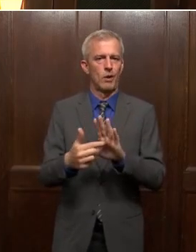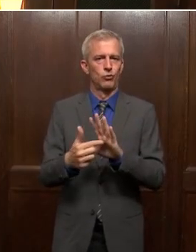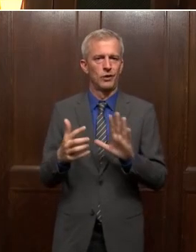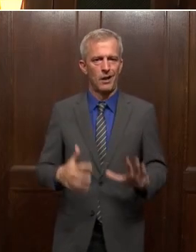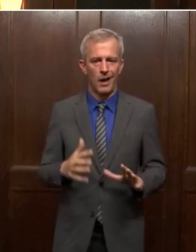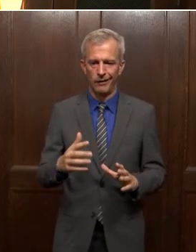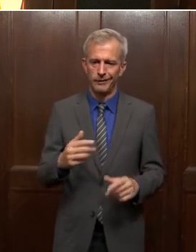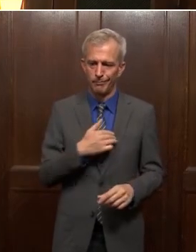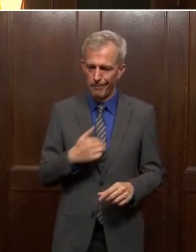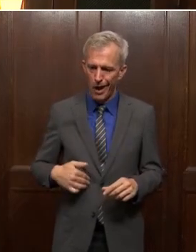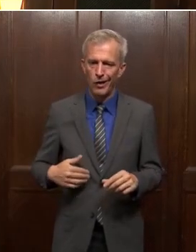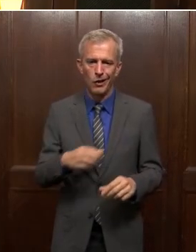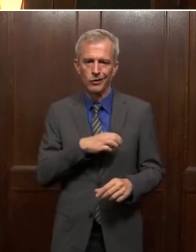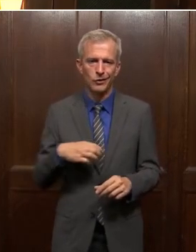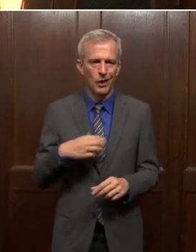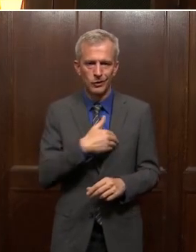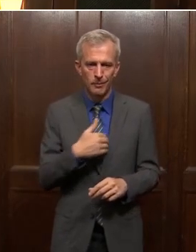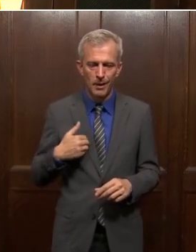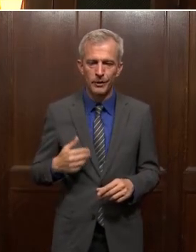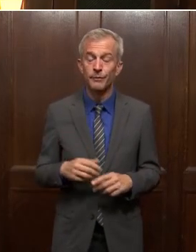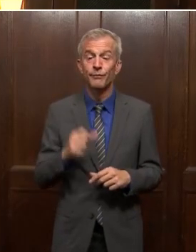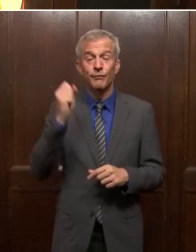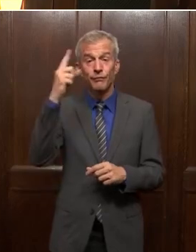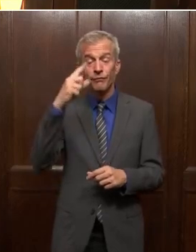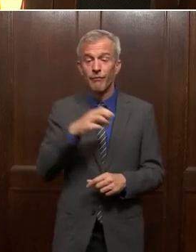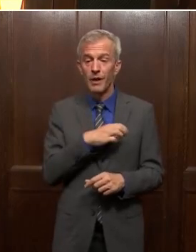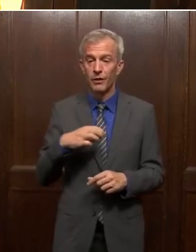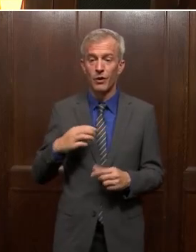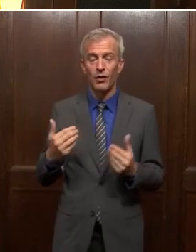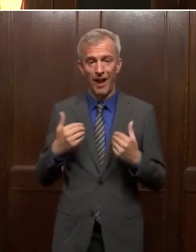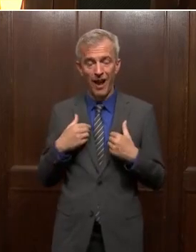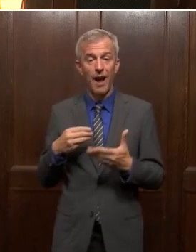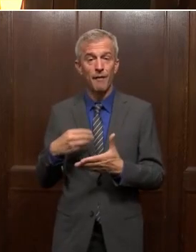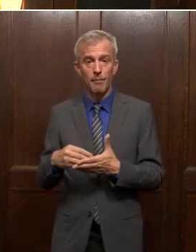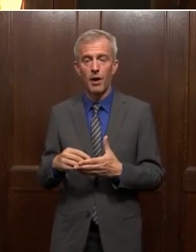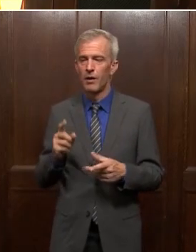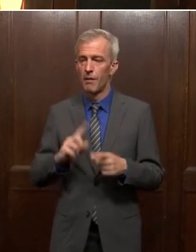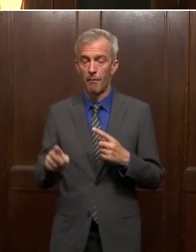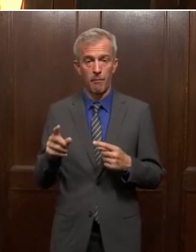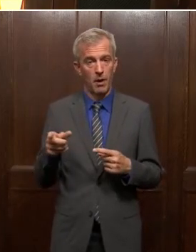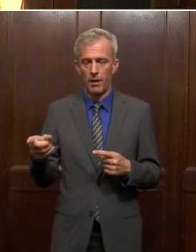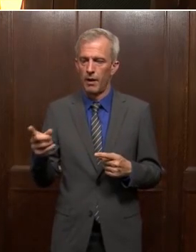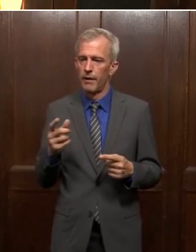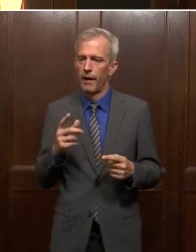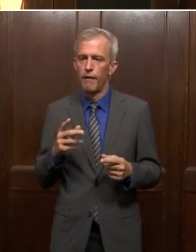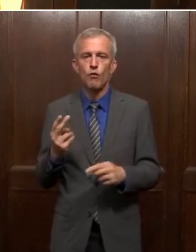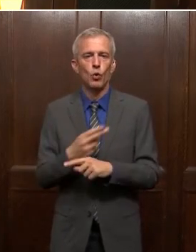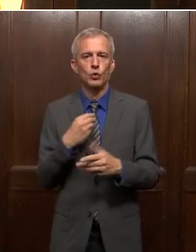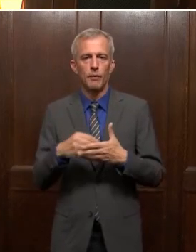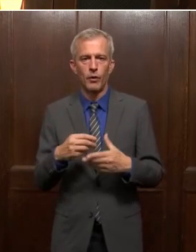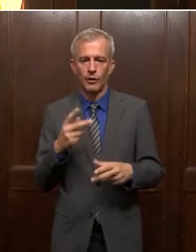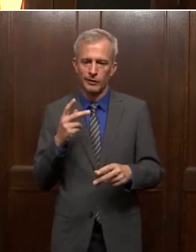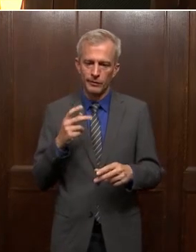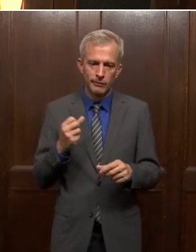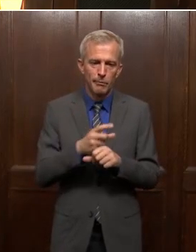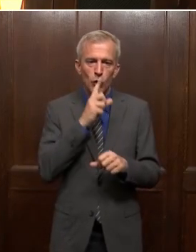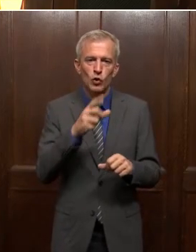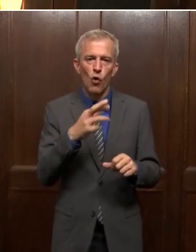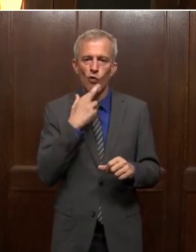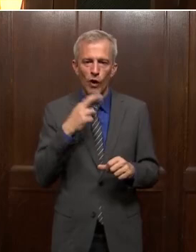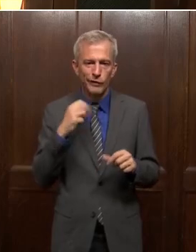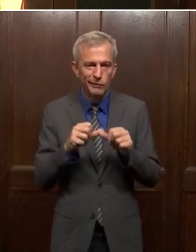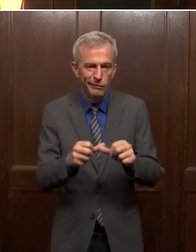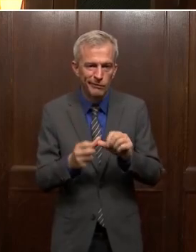dollars, those by definition are with the council, but I've been amazed to see them step up and use that to keep restaurants alive and to serve food in places